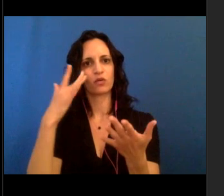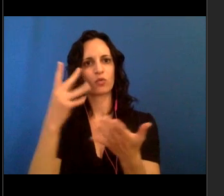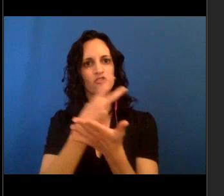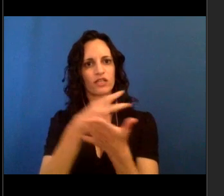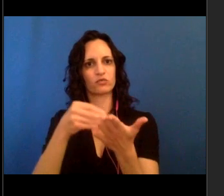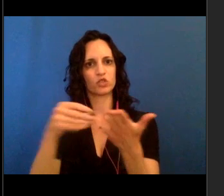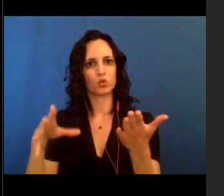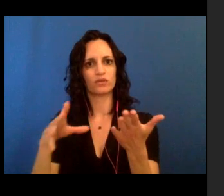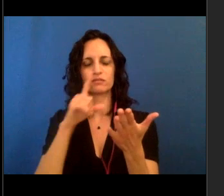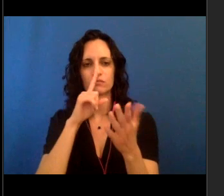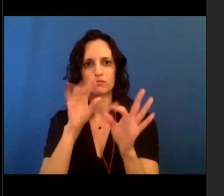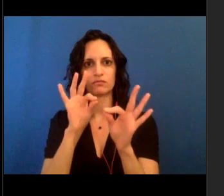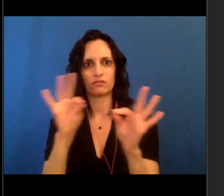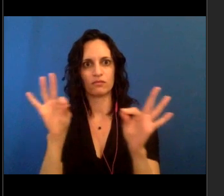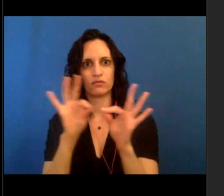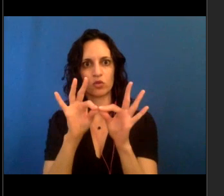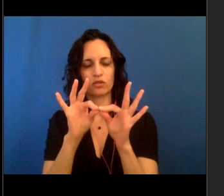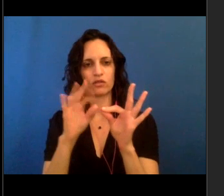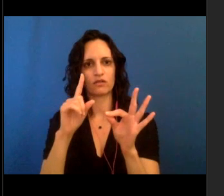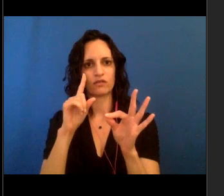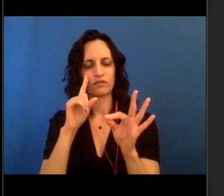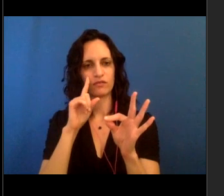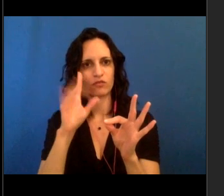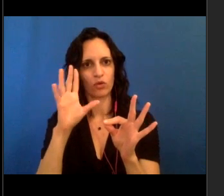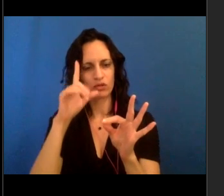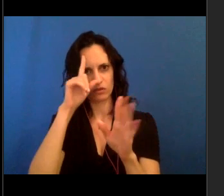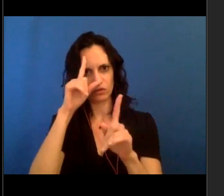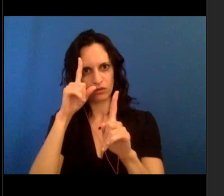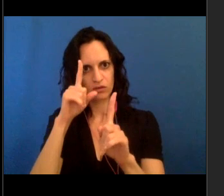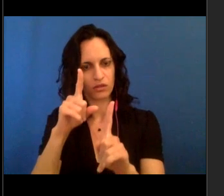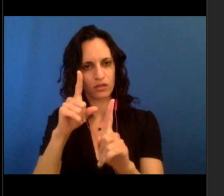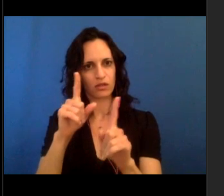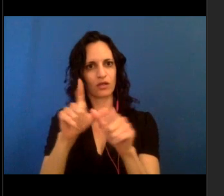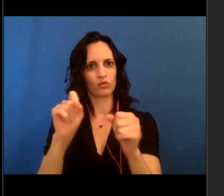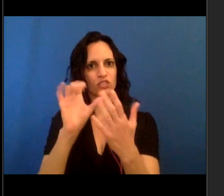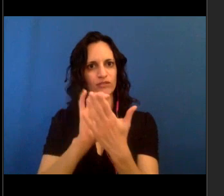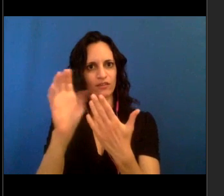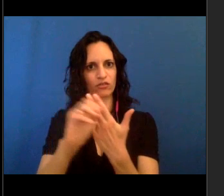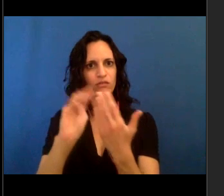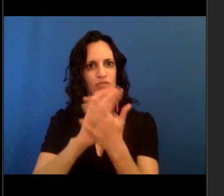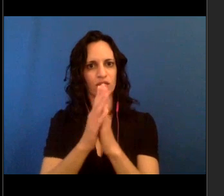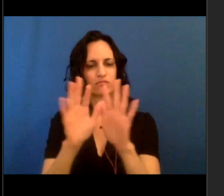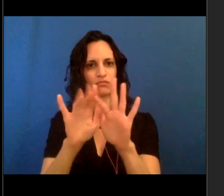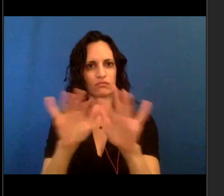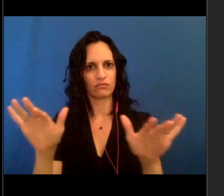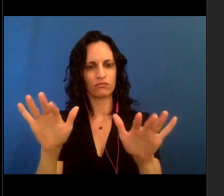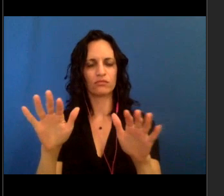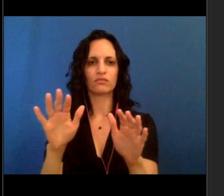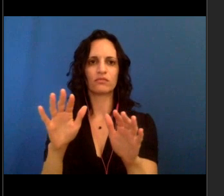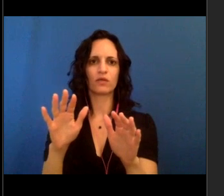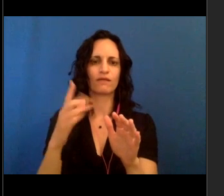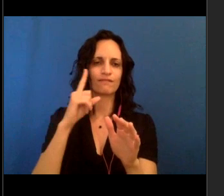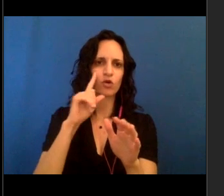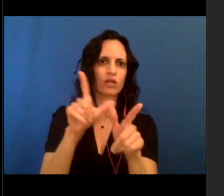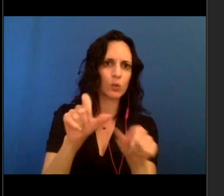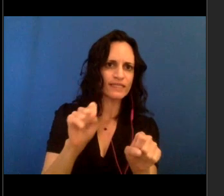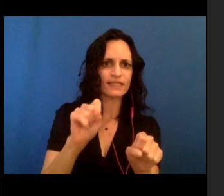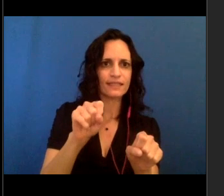crucial to efforts to diversify the linguistics curriculum, and this applies, of course, in linguistics, but in academia in